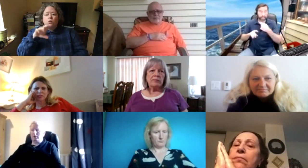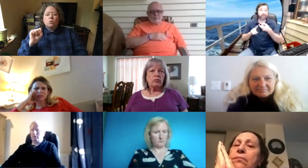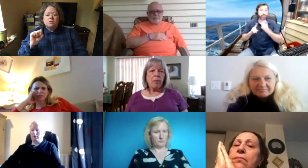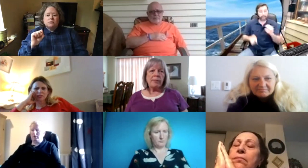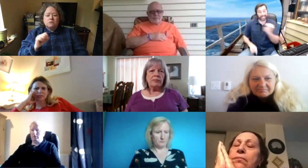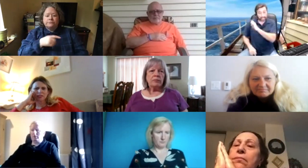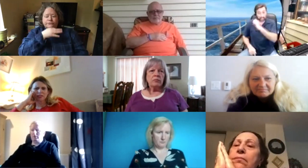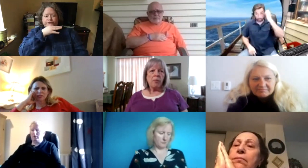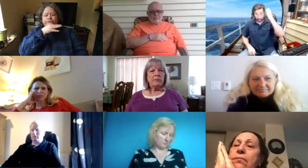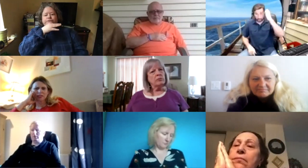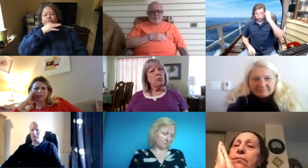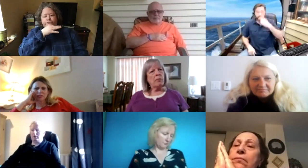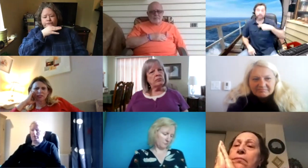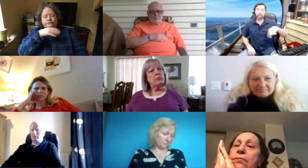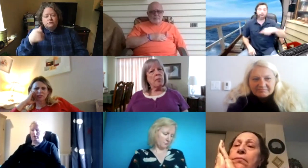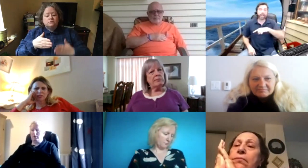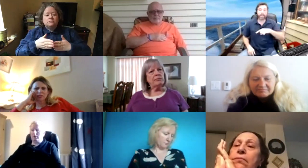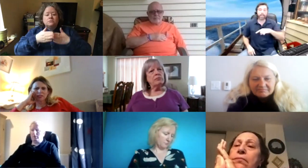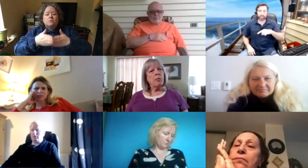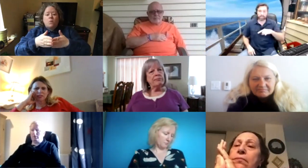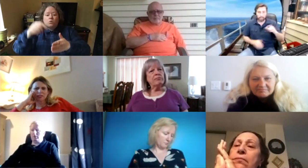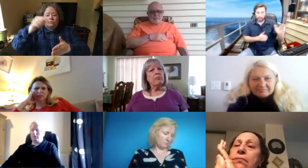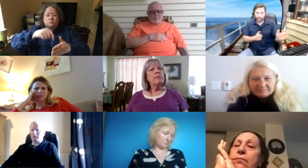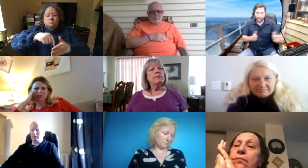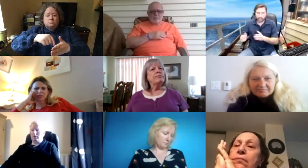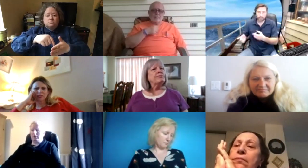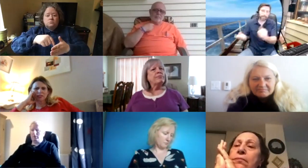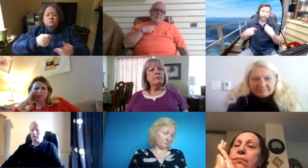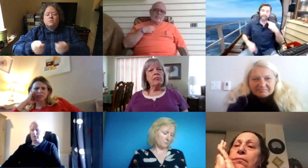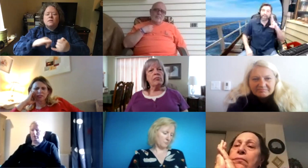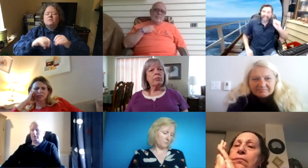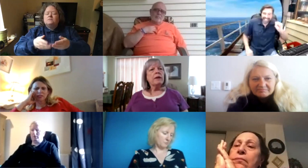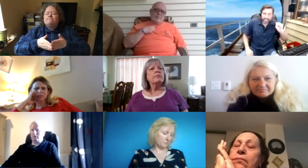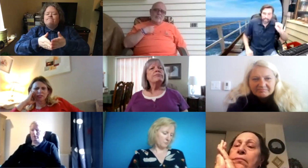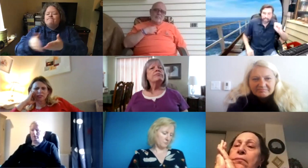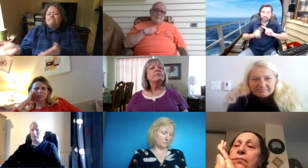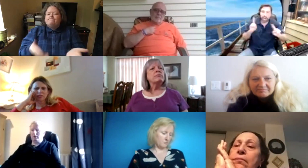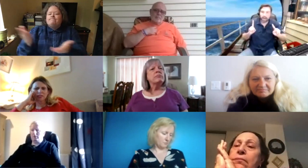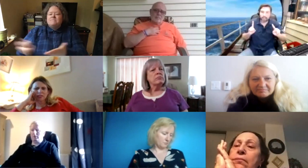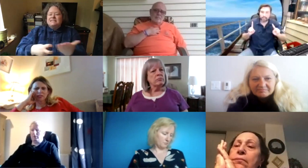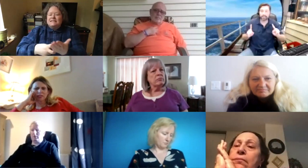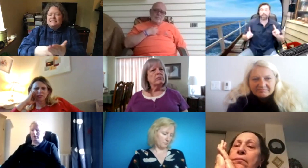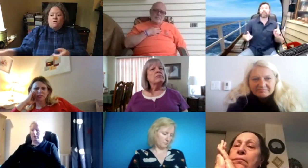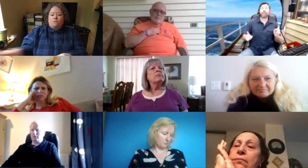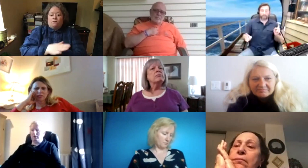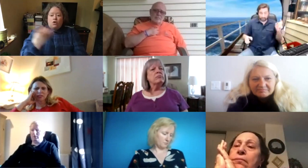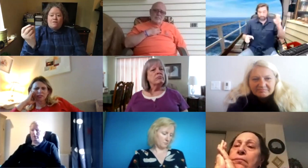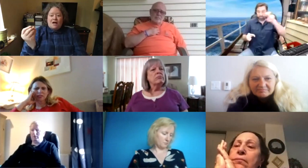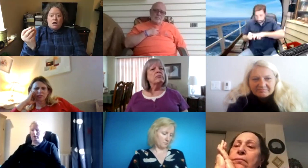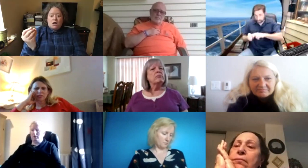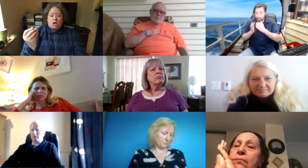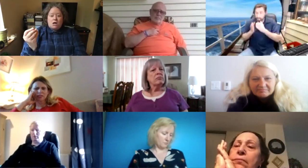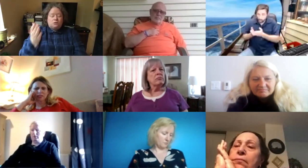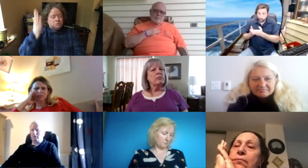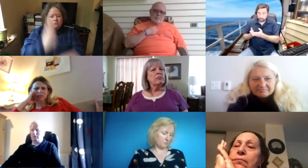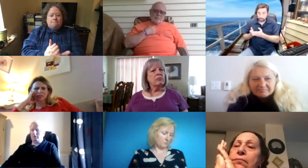had planned to move to the US, but found themselves on a boat where, you